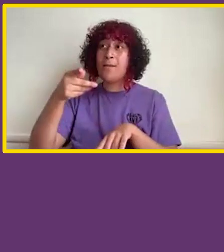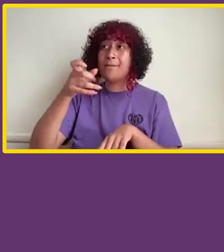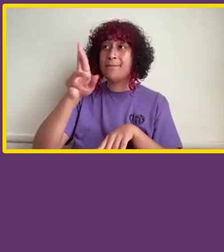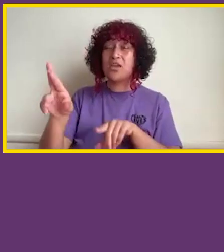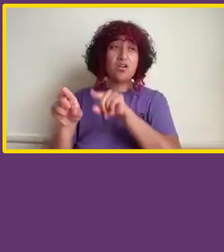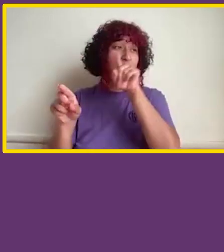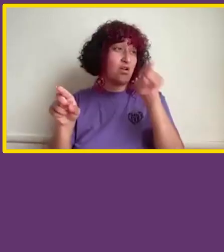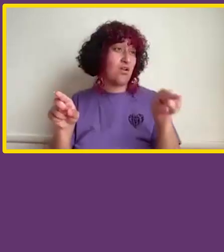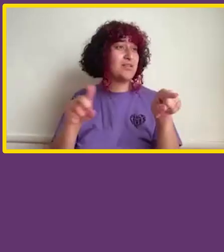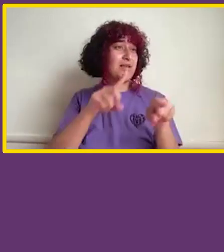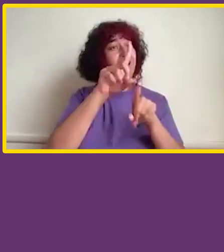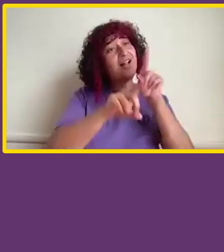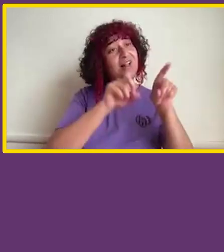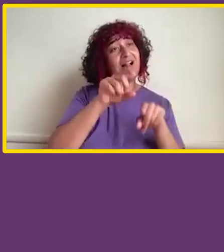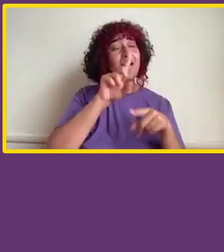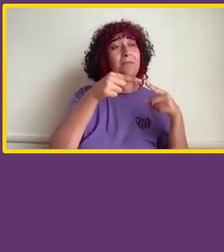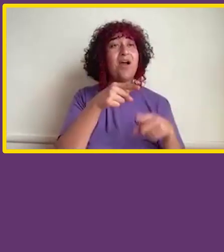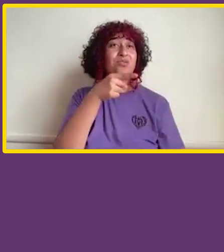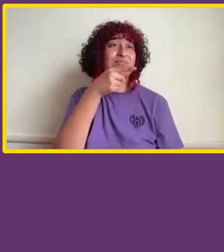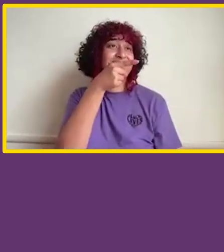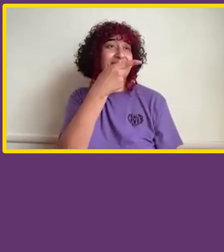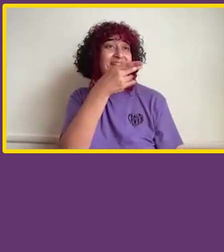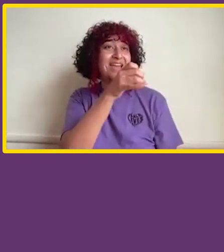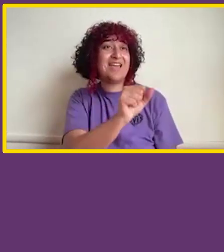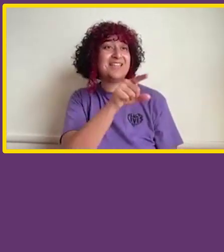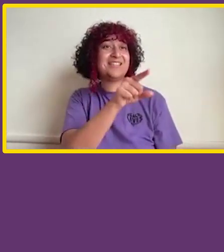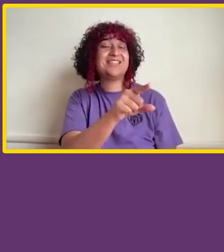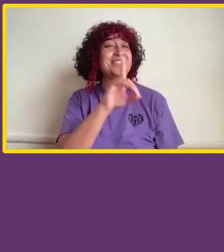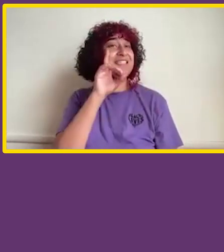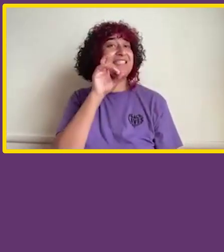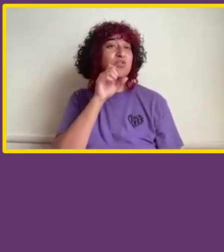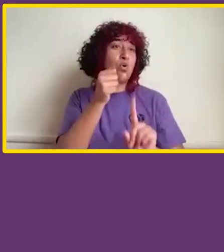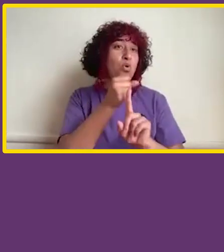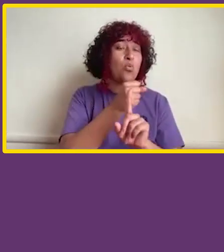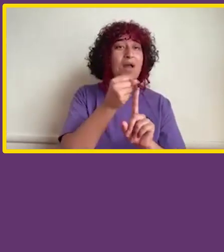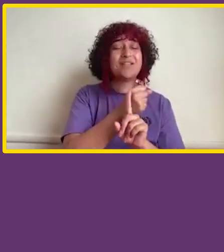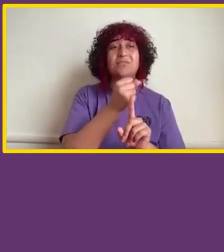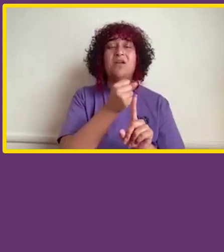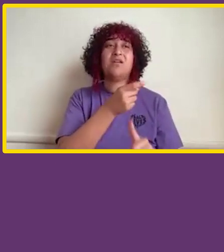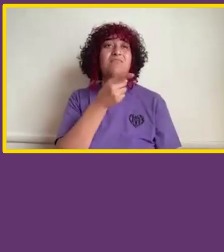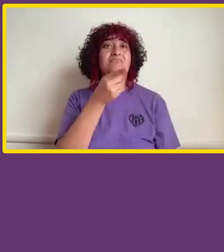asked questions about his sexual harassment, or, you know,